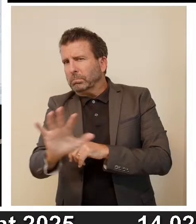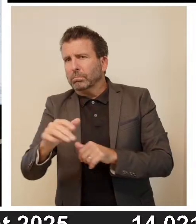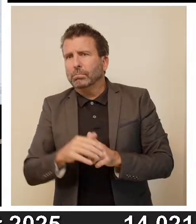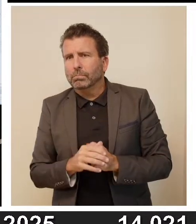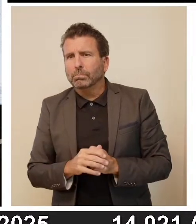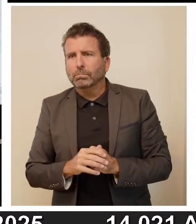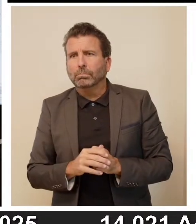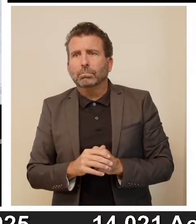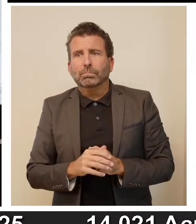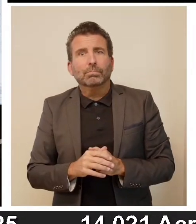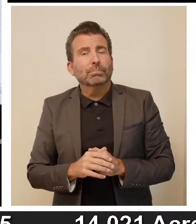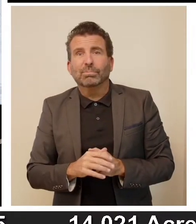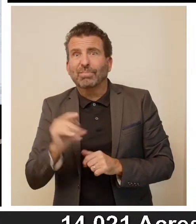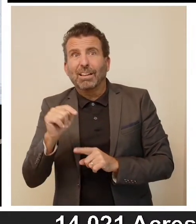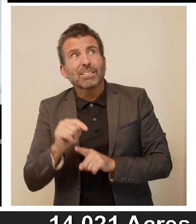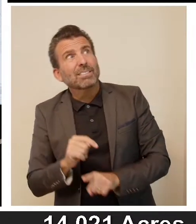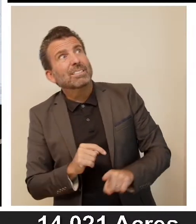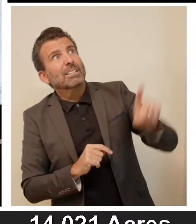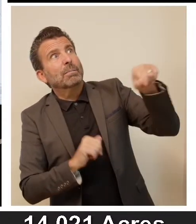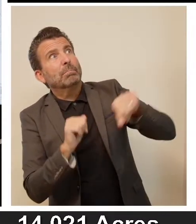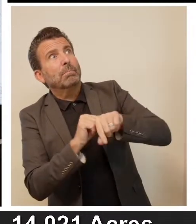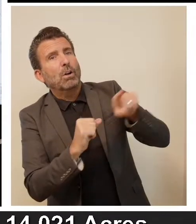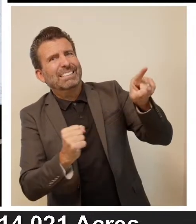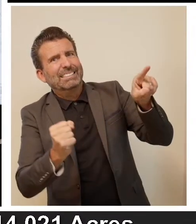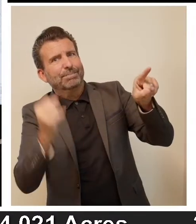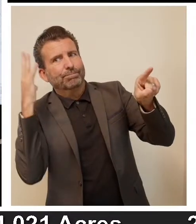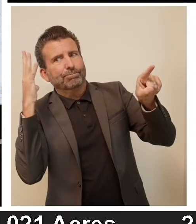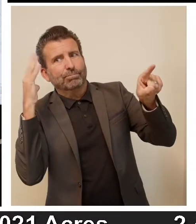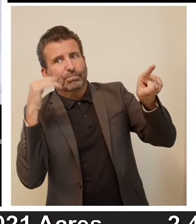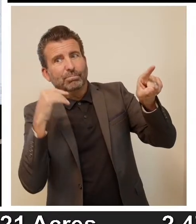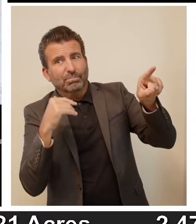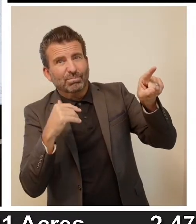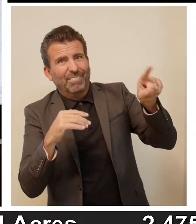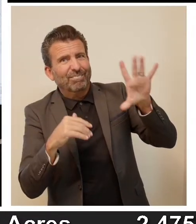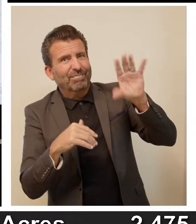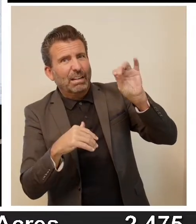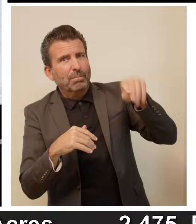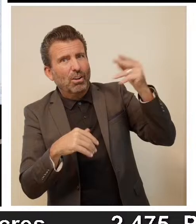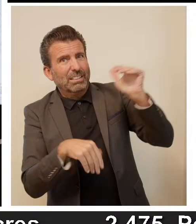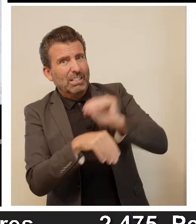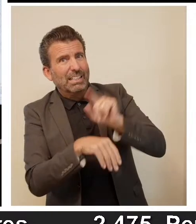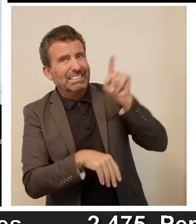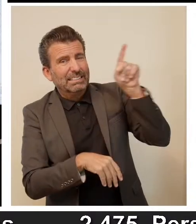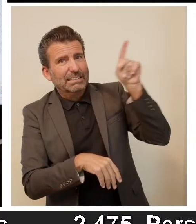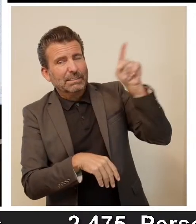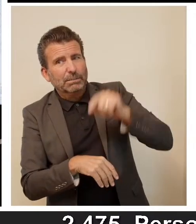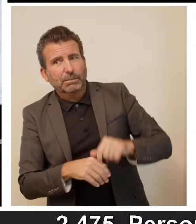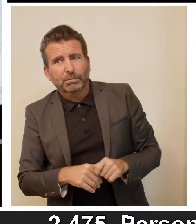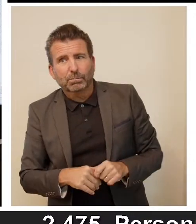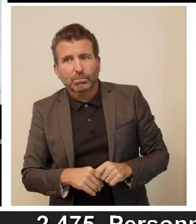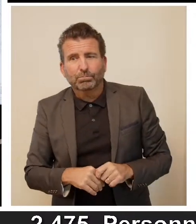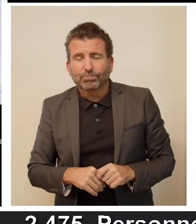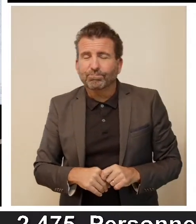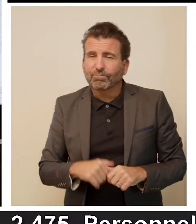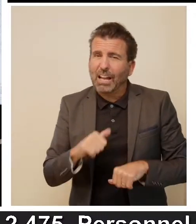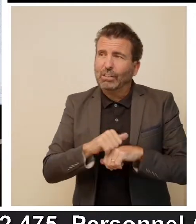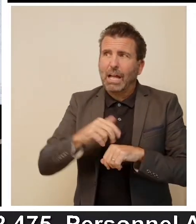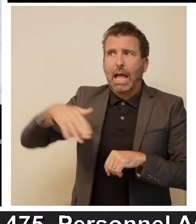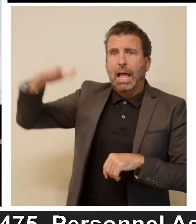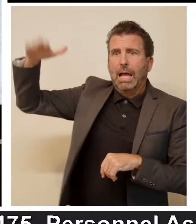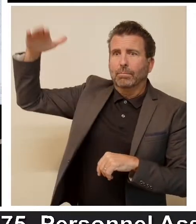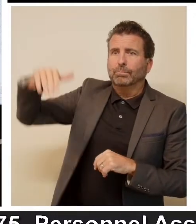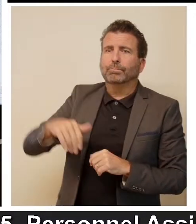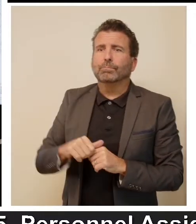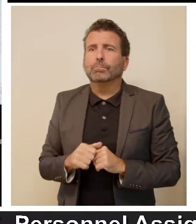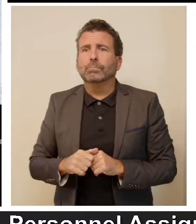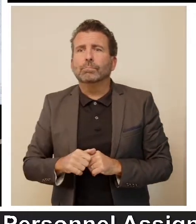stay gusty through the night, gusts 40 to 50 miles an hour up on these peaks and ridges. Other parts of the area are going to still